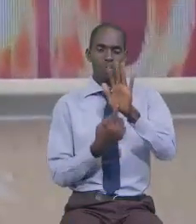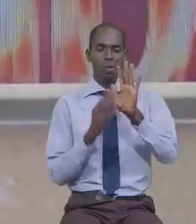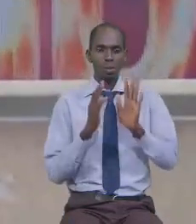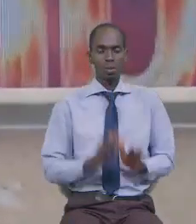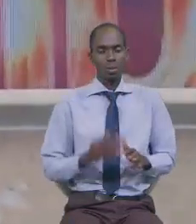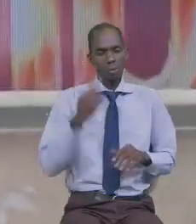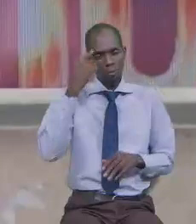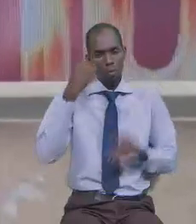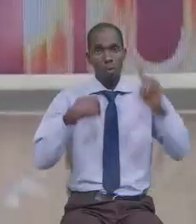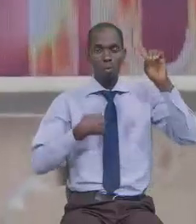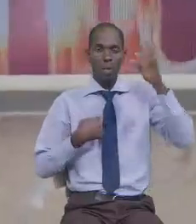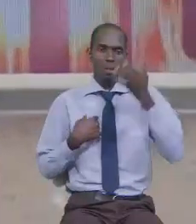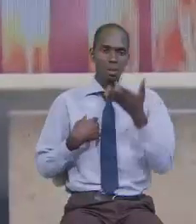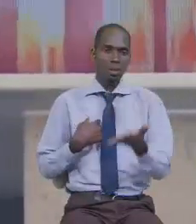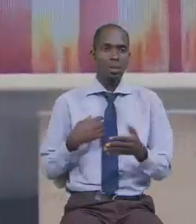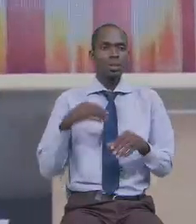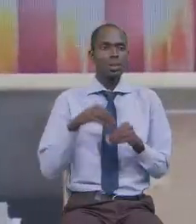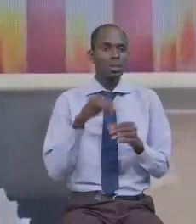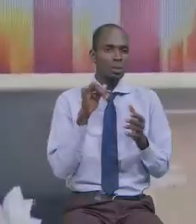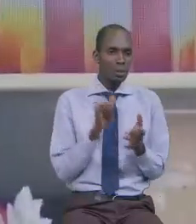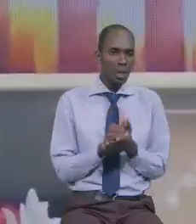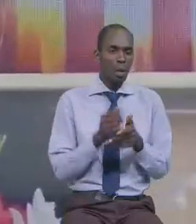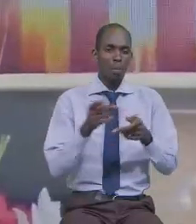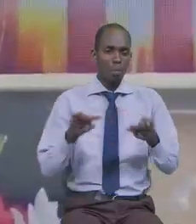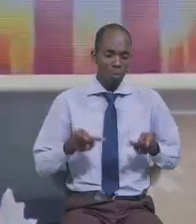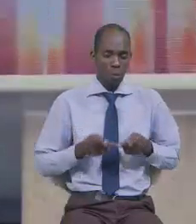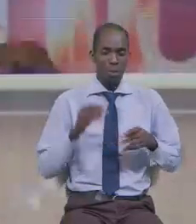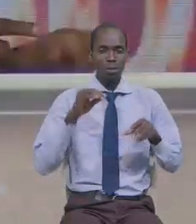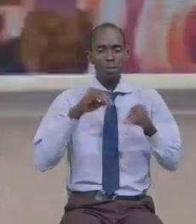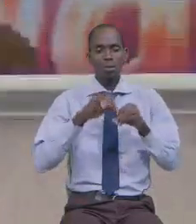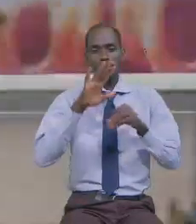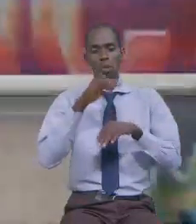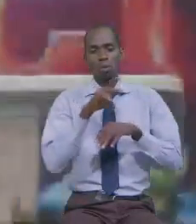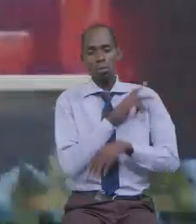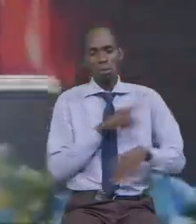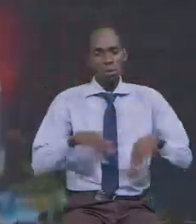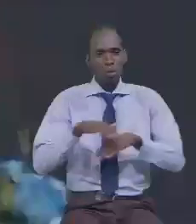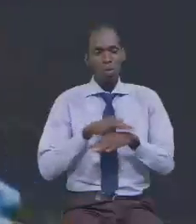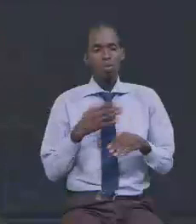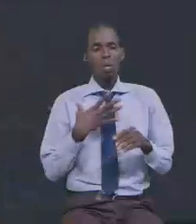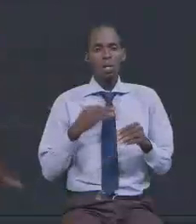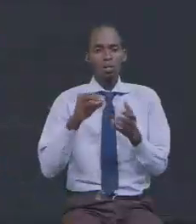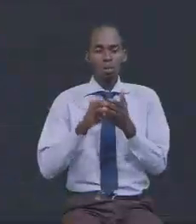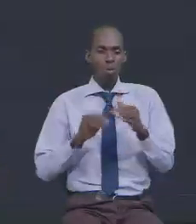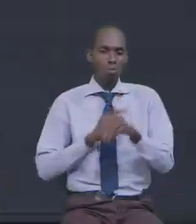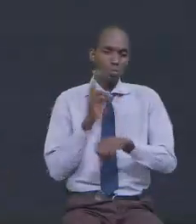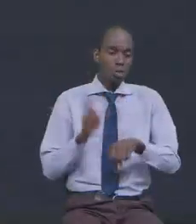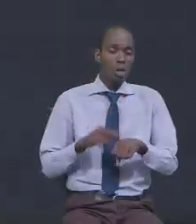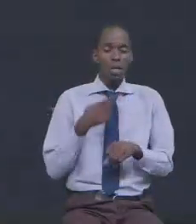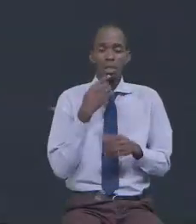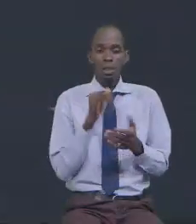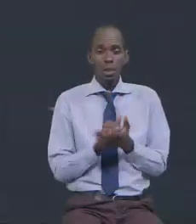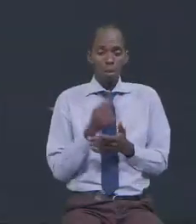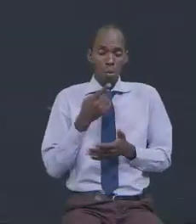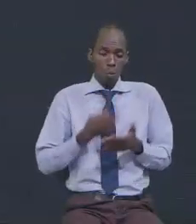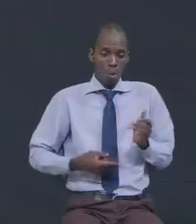for me there. In that territory, you are standing for me there. And what I would have done, if I were